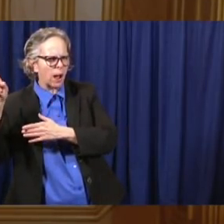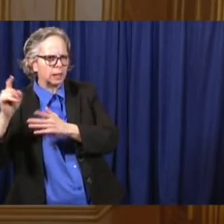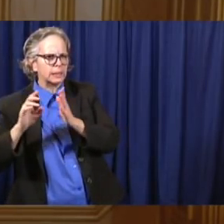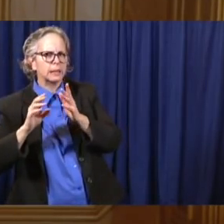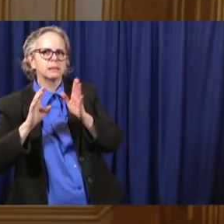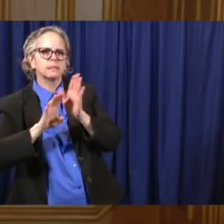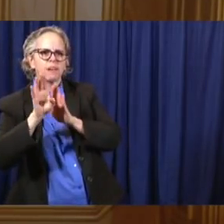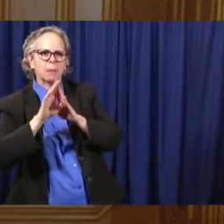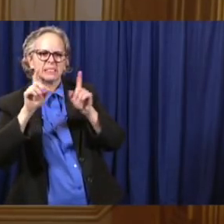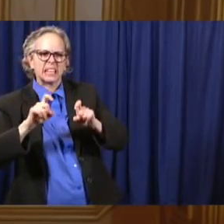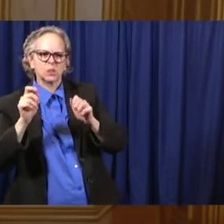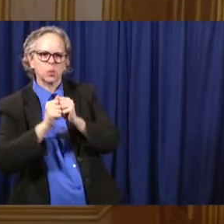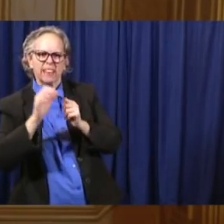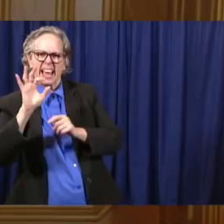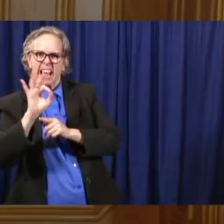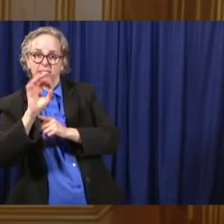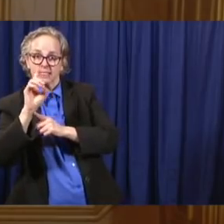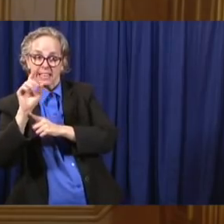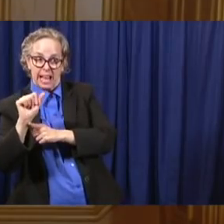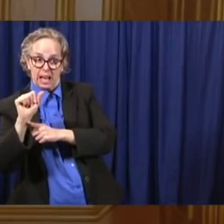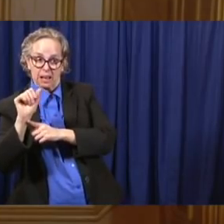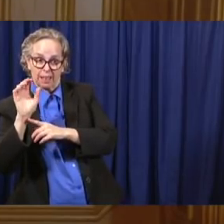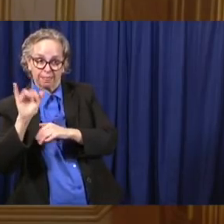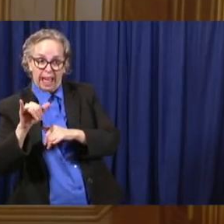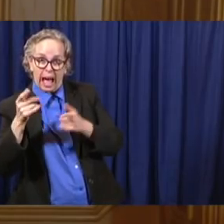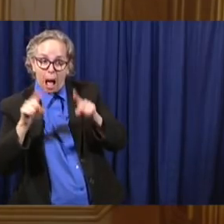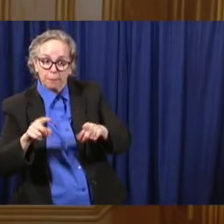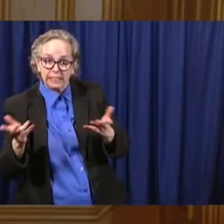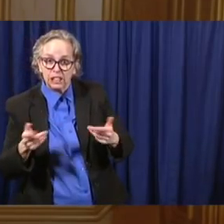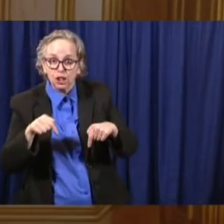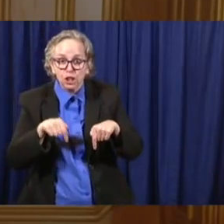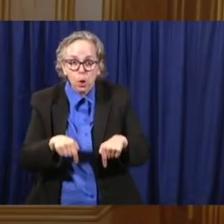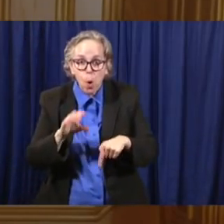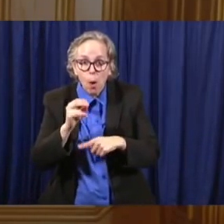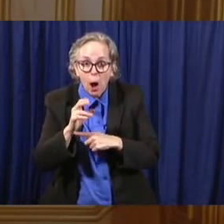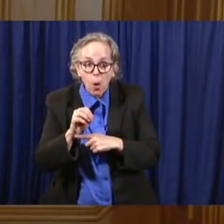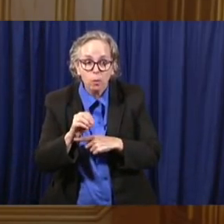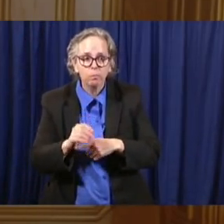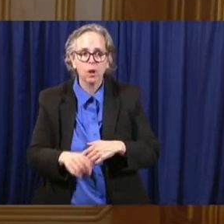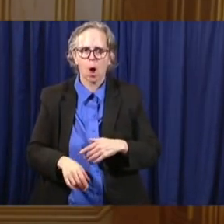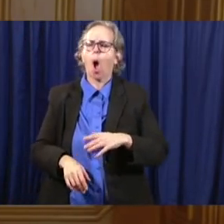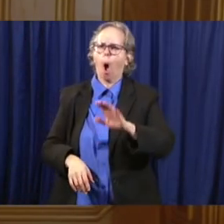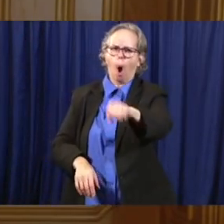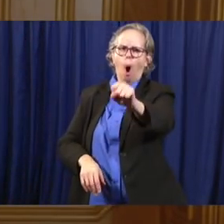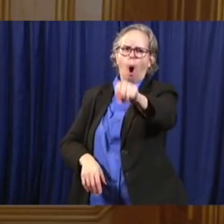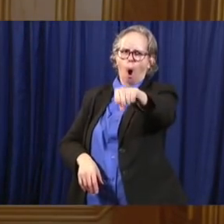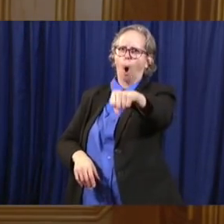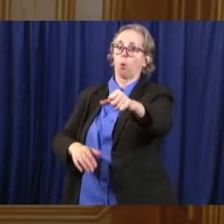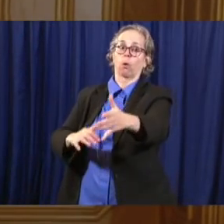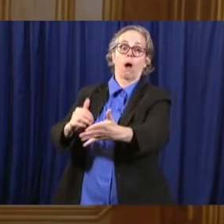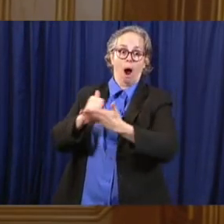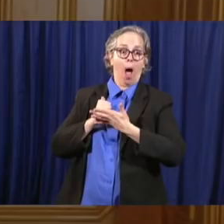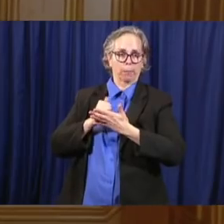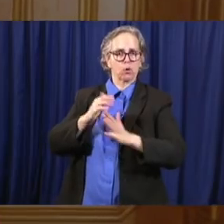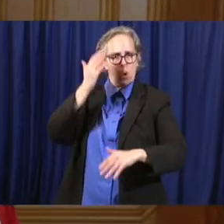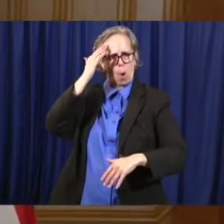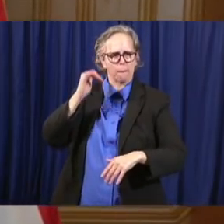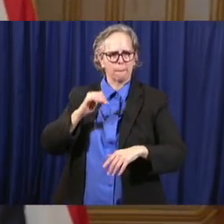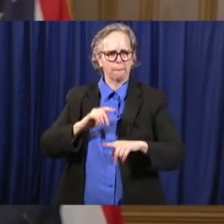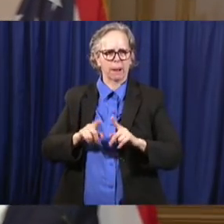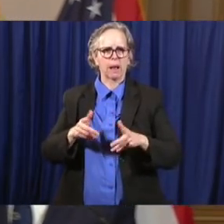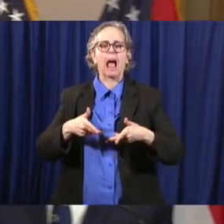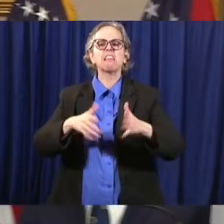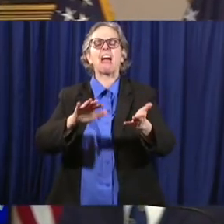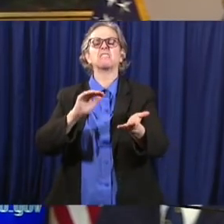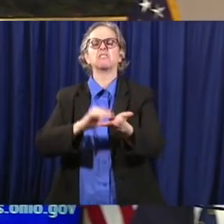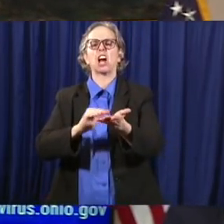here in Ohio? Well, it certainly will be very, very helpful. We know that. I'm going to let the doctor respond to that.